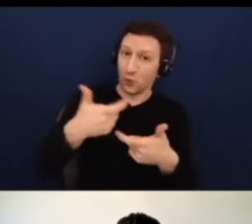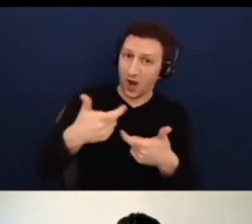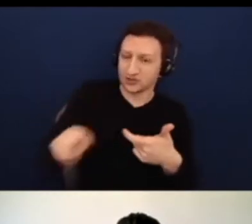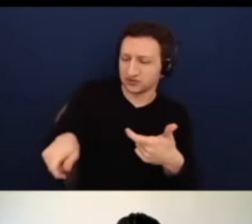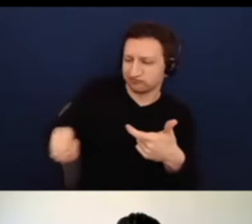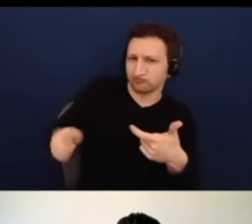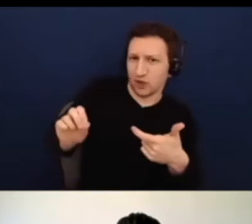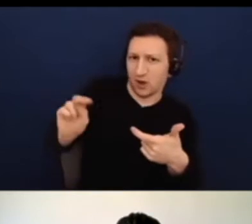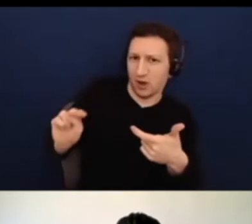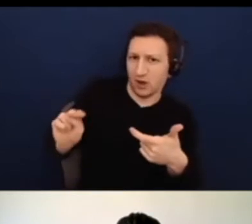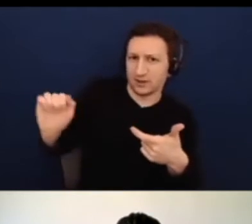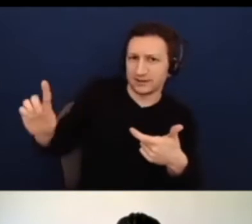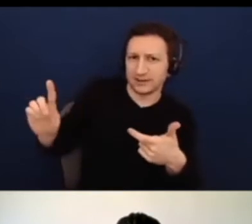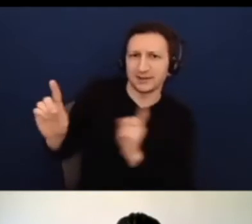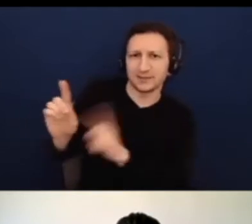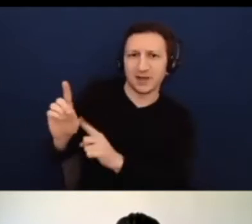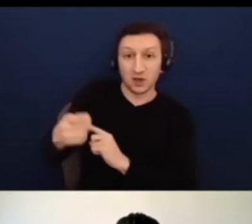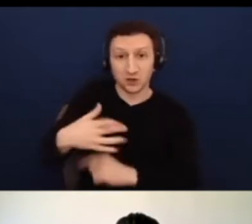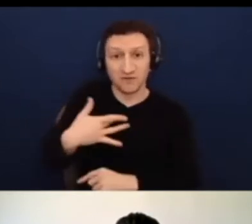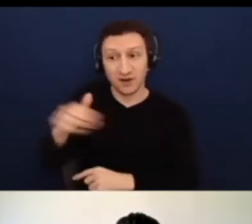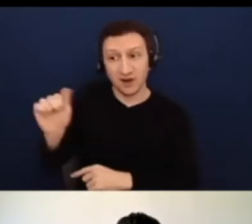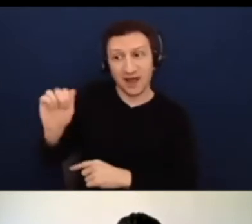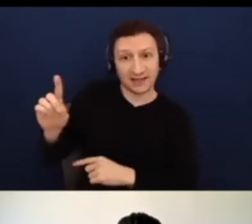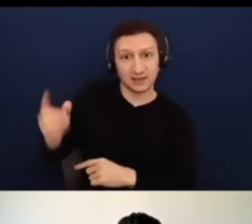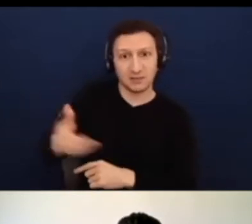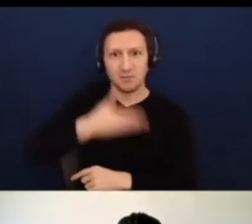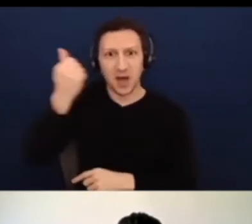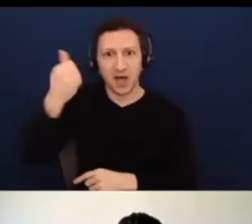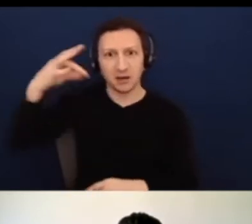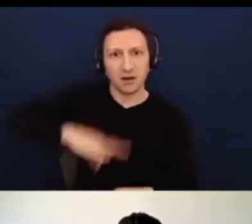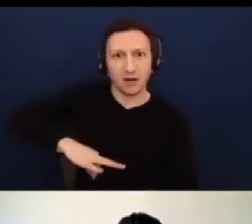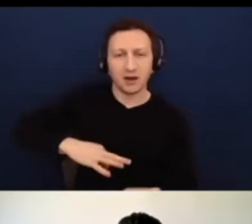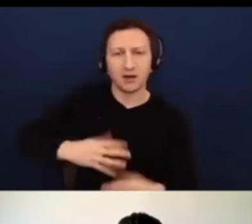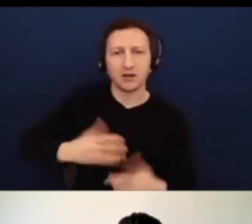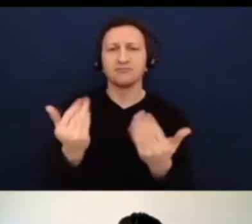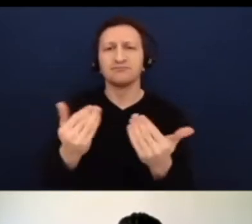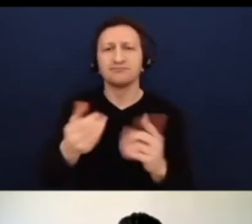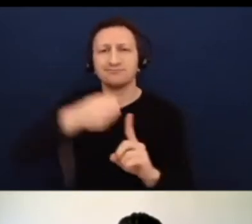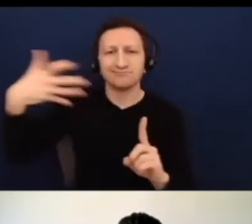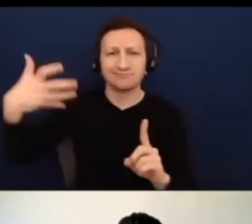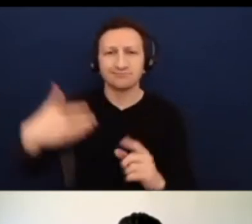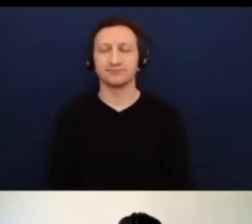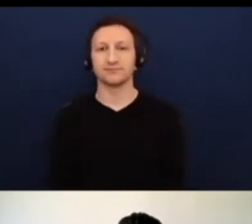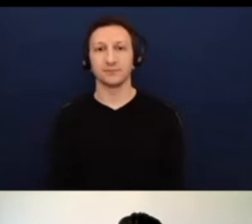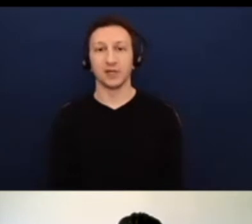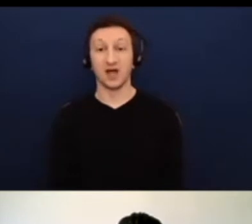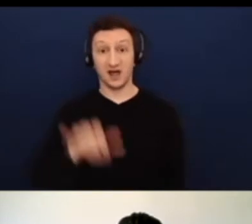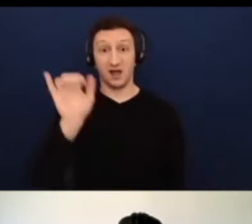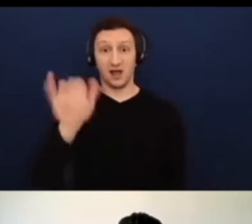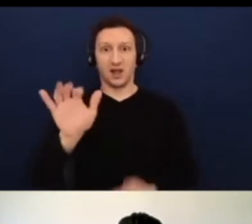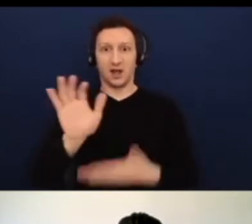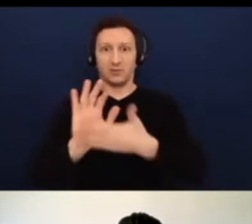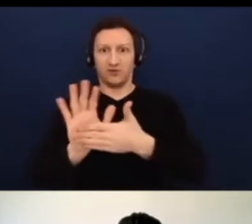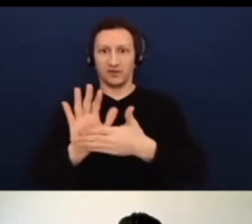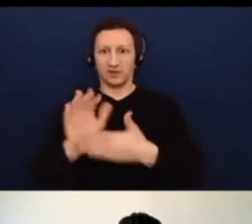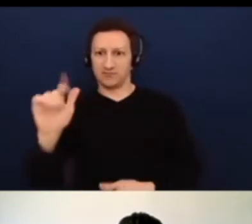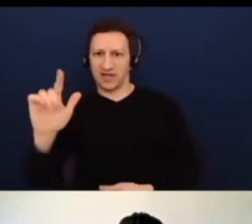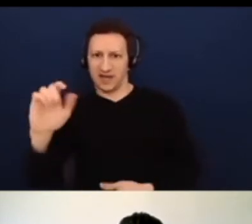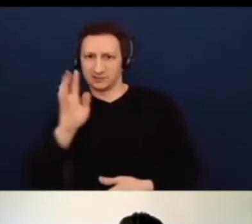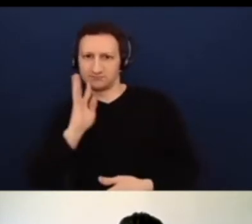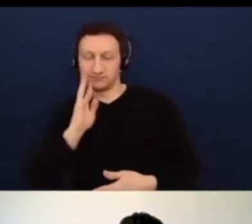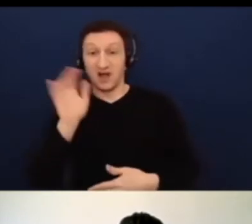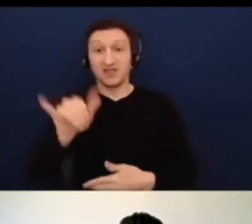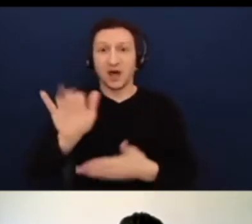was enhanced with the audio description. Can you comment on that? Yeah, I think the audio description on No Man's Land was really great, especially like even in that clip